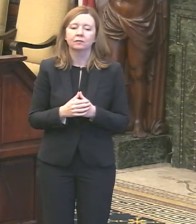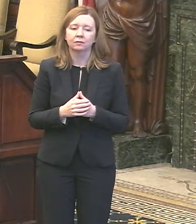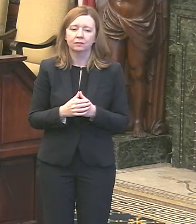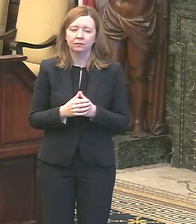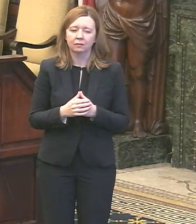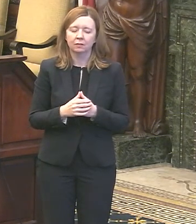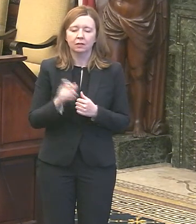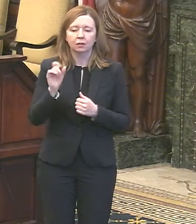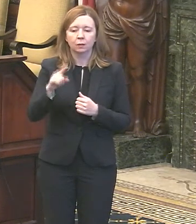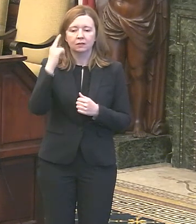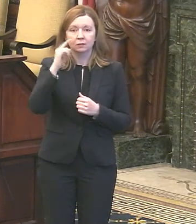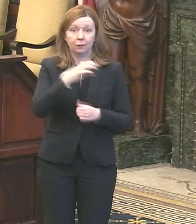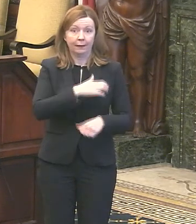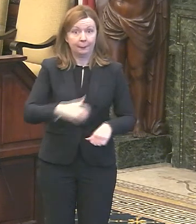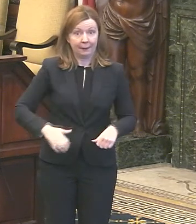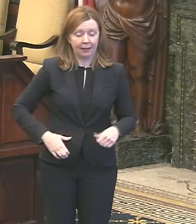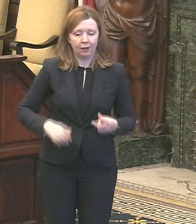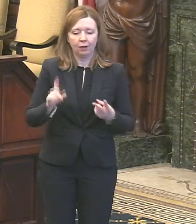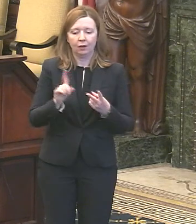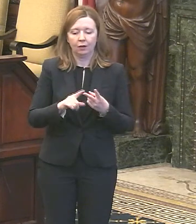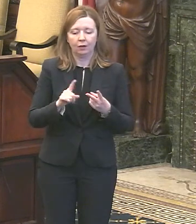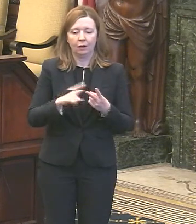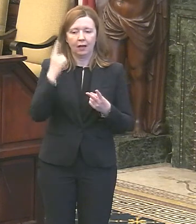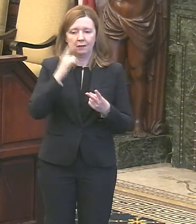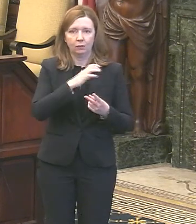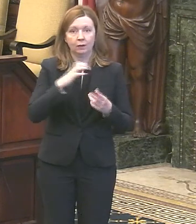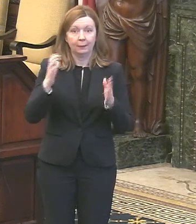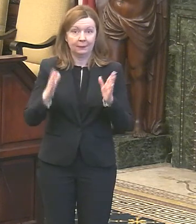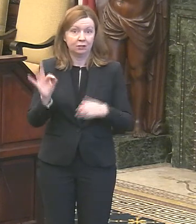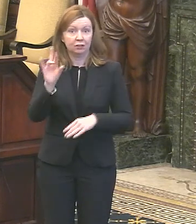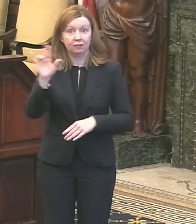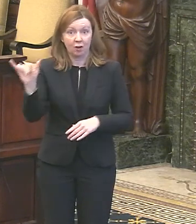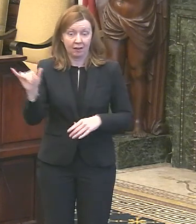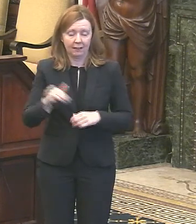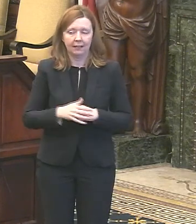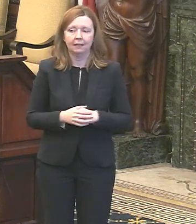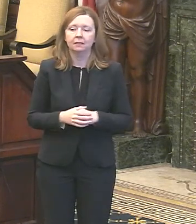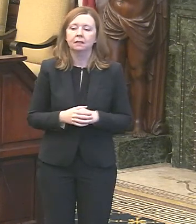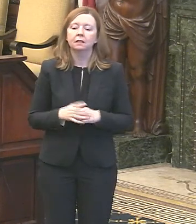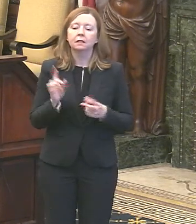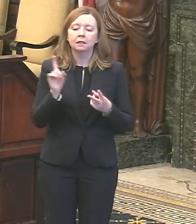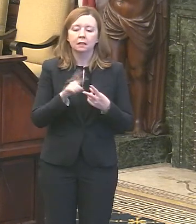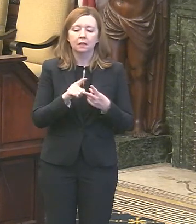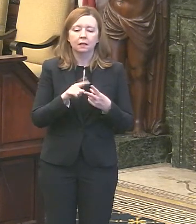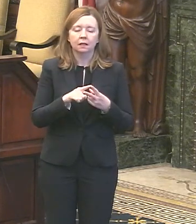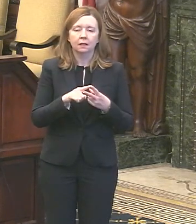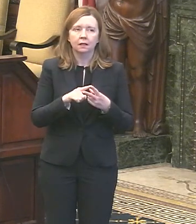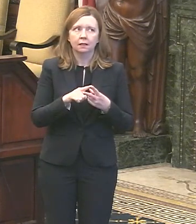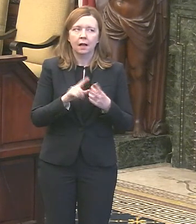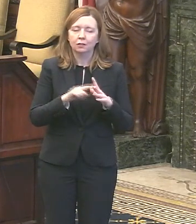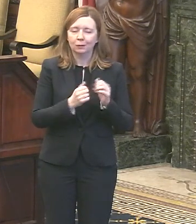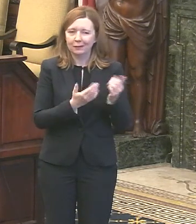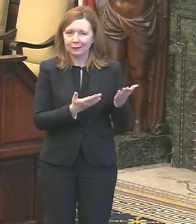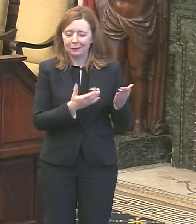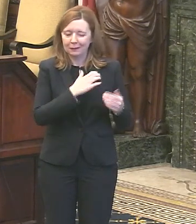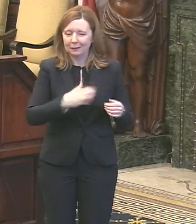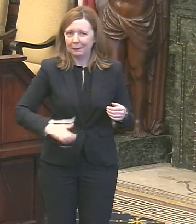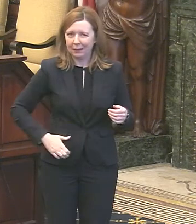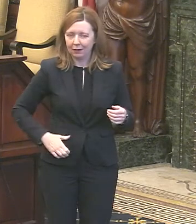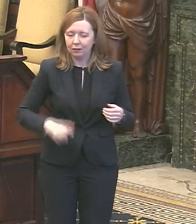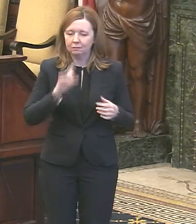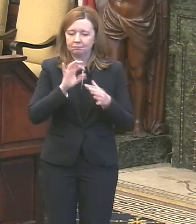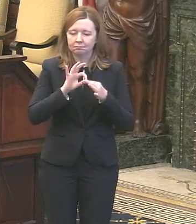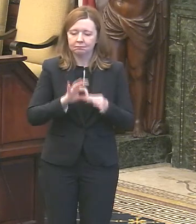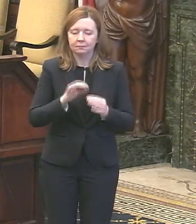have a question for the mayor and a question for Commissioner Farley. Mayor Kenny, I'll start with you. And this is